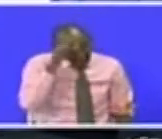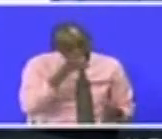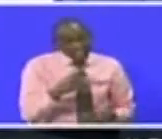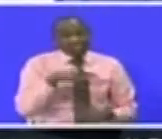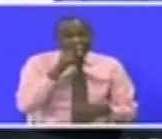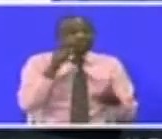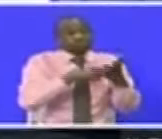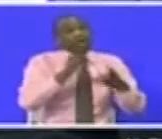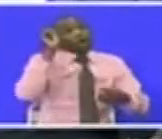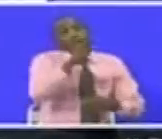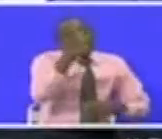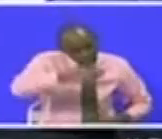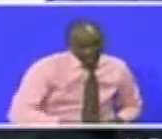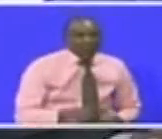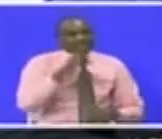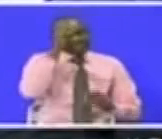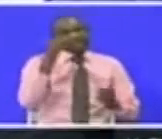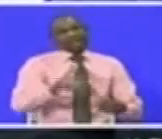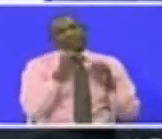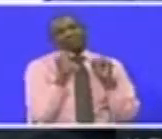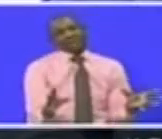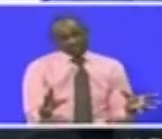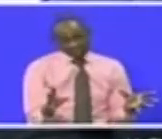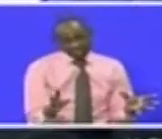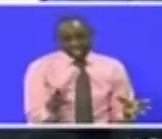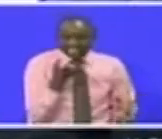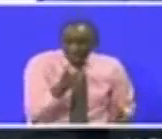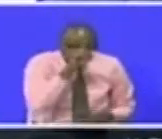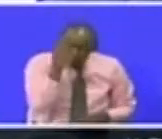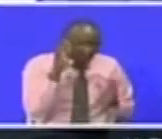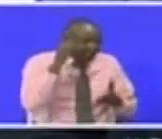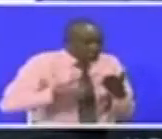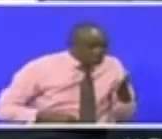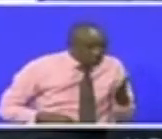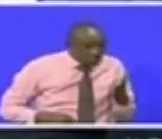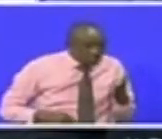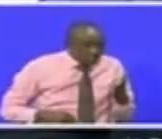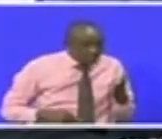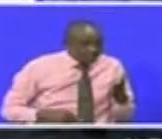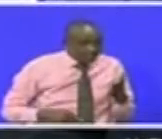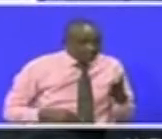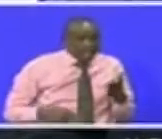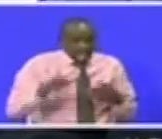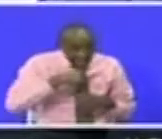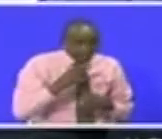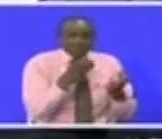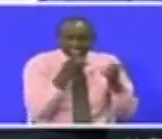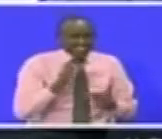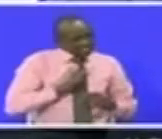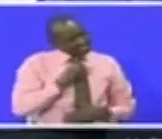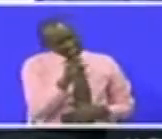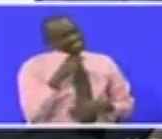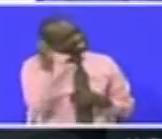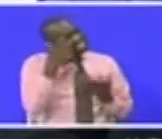Governors, they don't come. So I want to say, if we really, the question is, the $1 million question is, do we really need the Senate in this